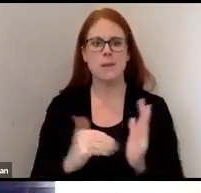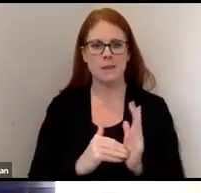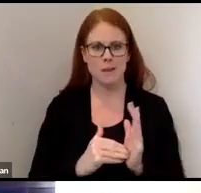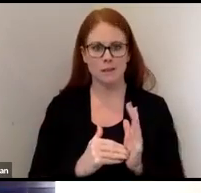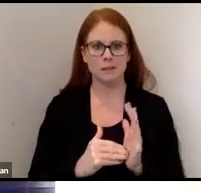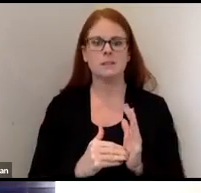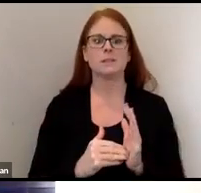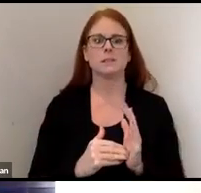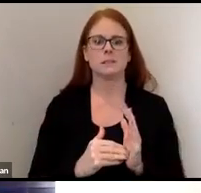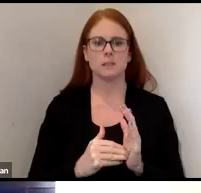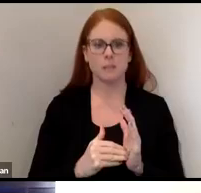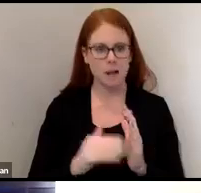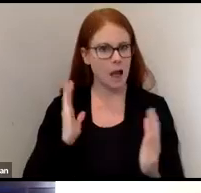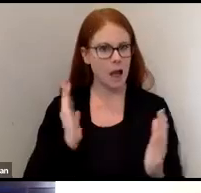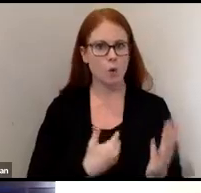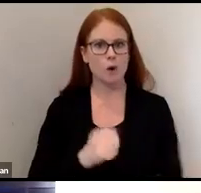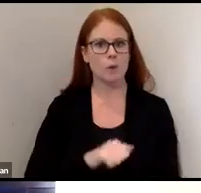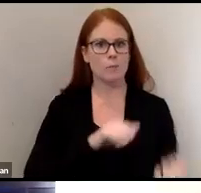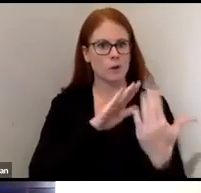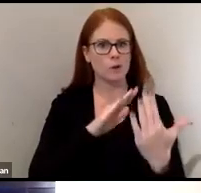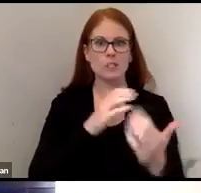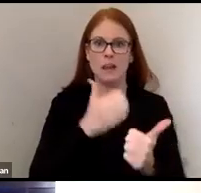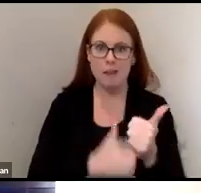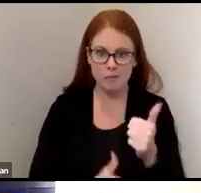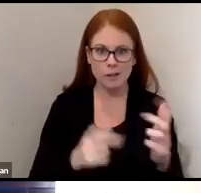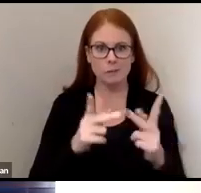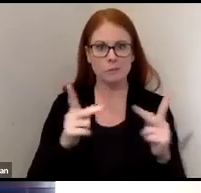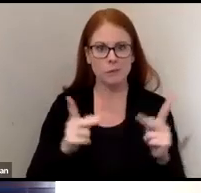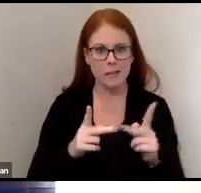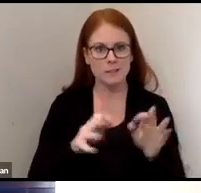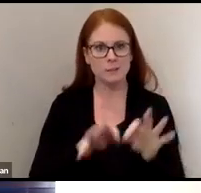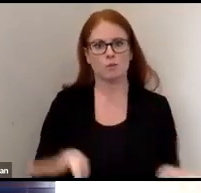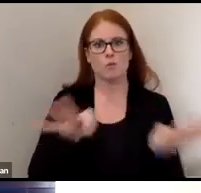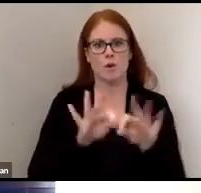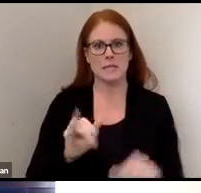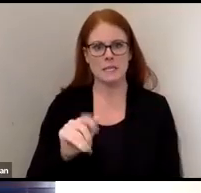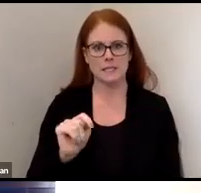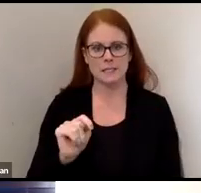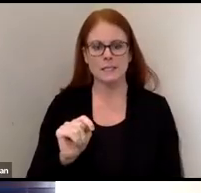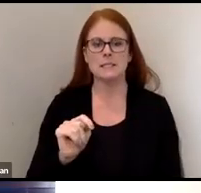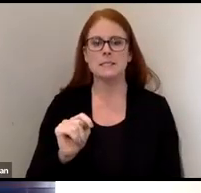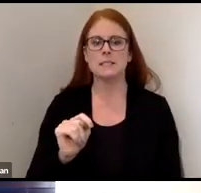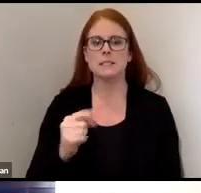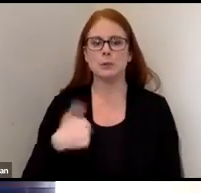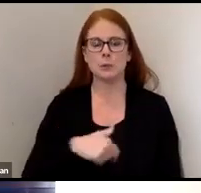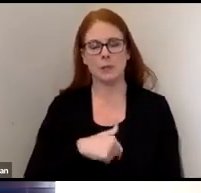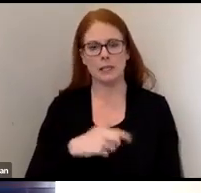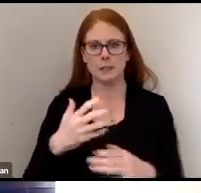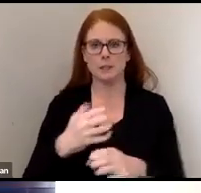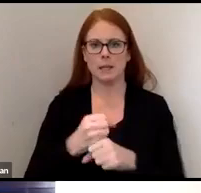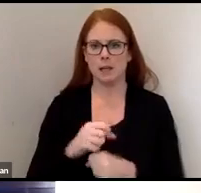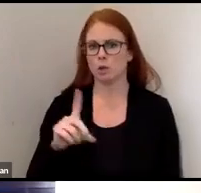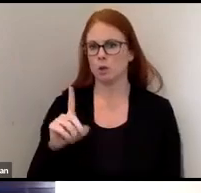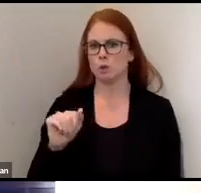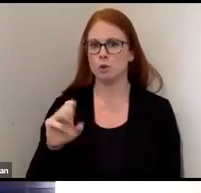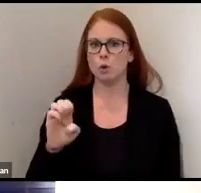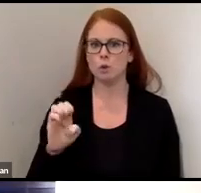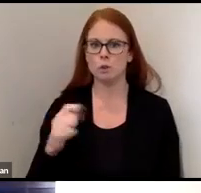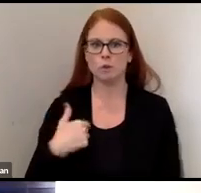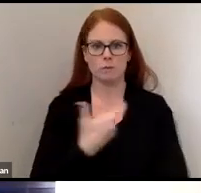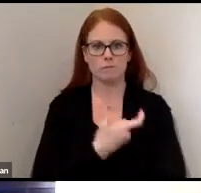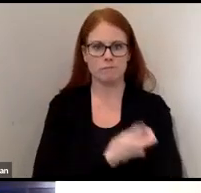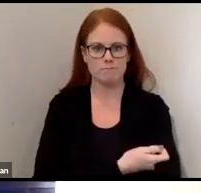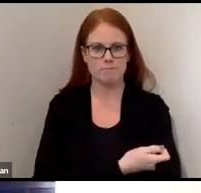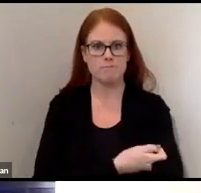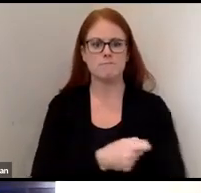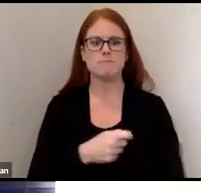approach has been every little bit counts. And as we get doses and we are vaccinating in